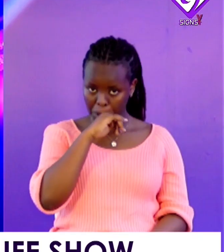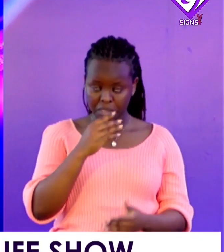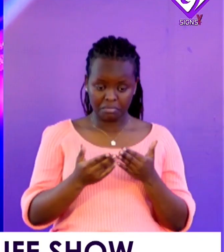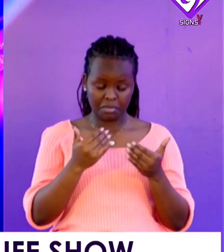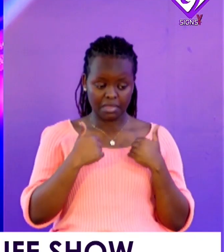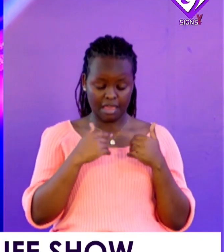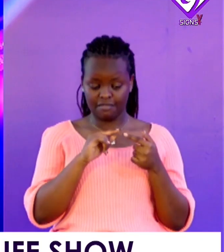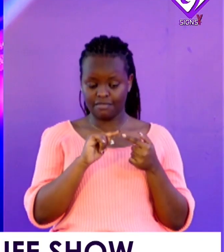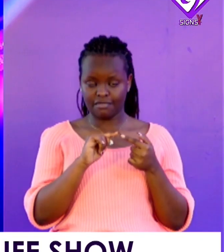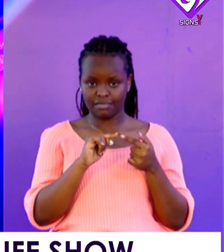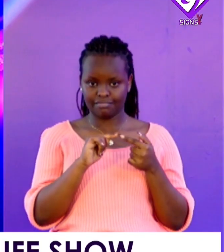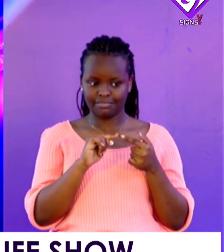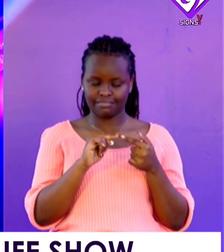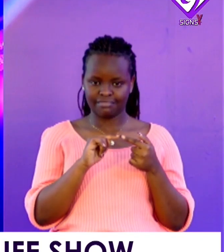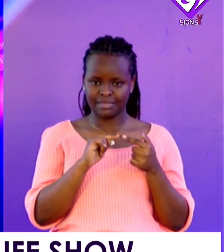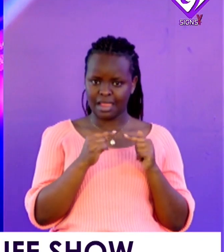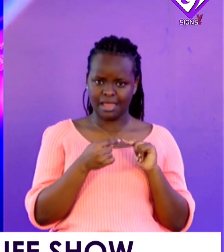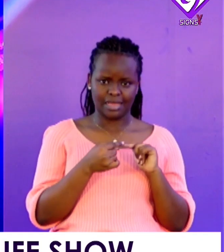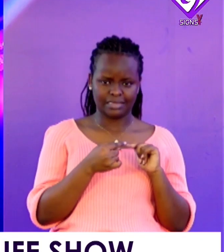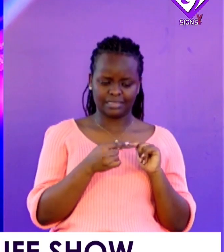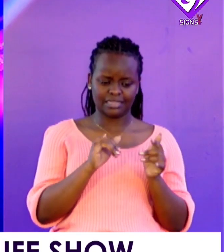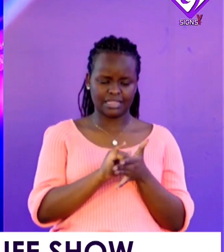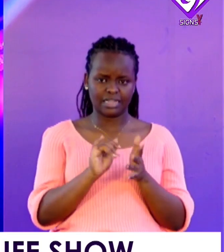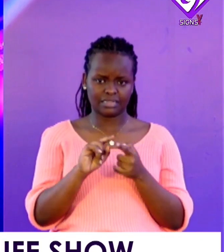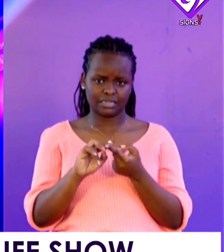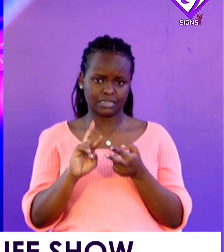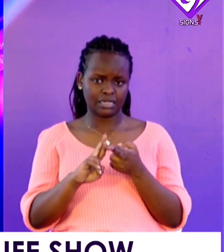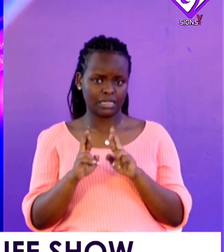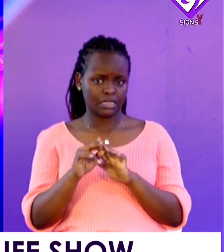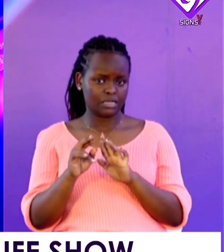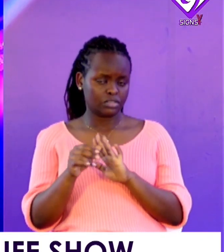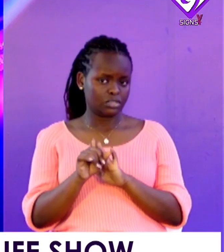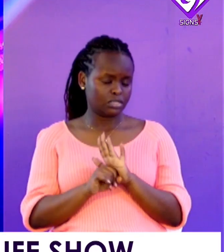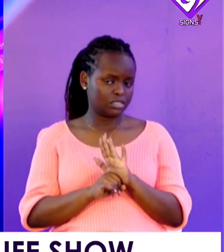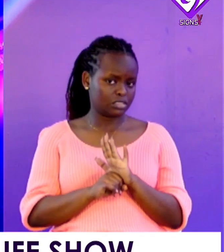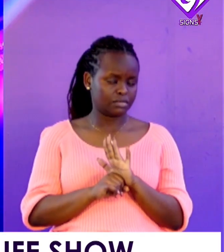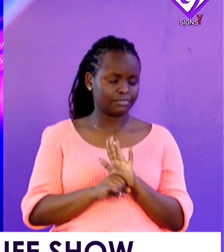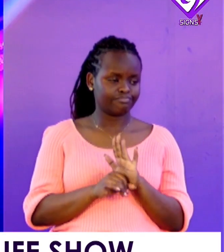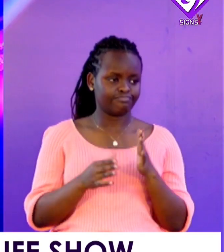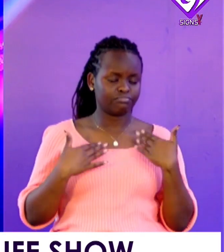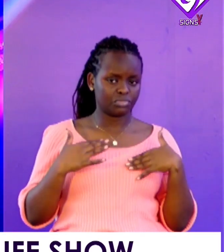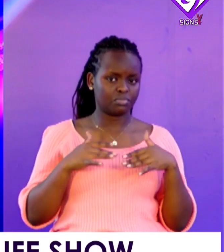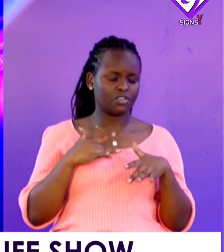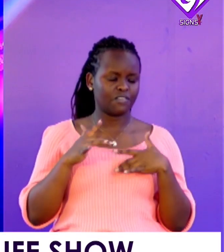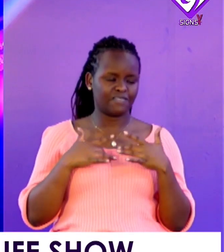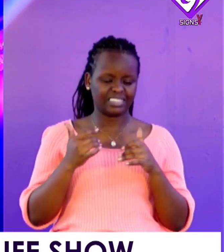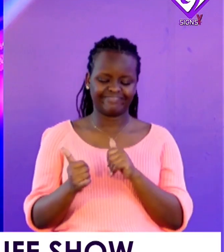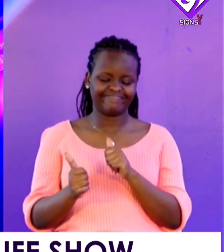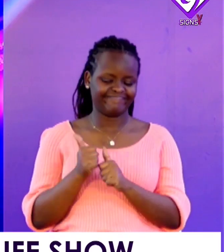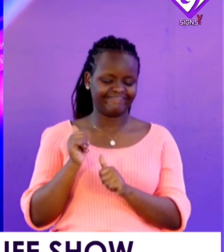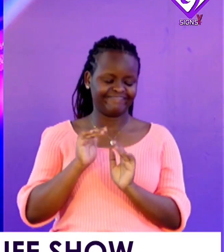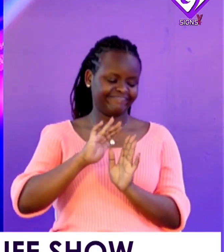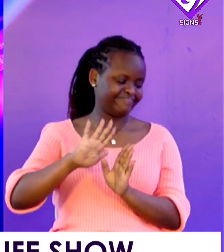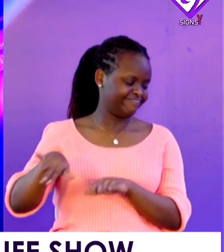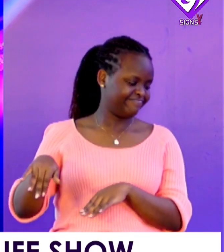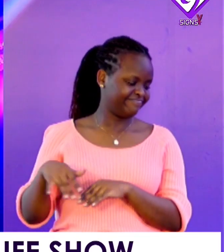who in that relationship you may find people may feel rejected